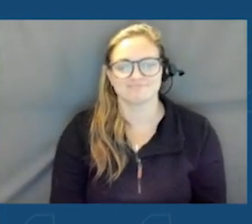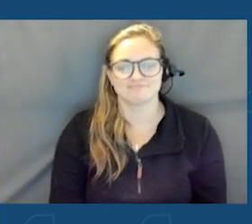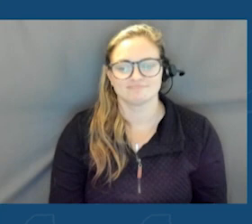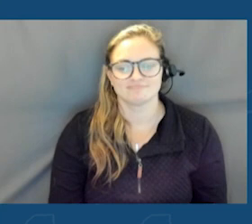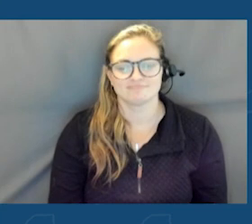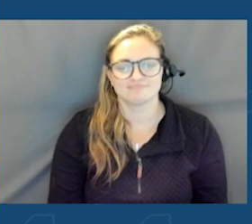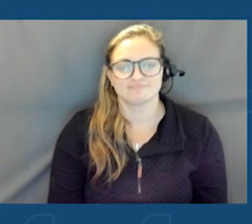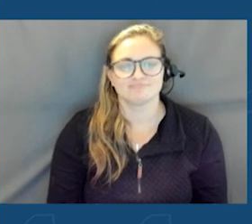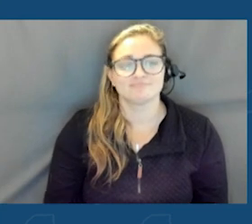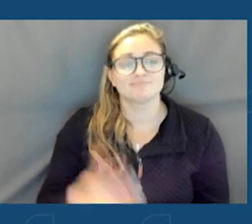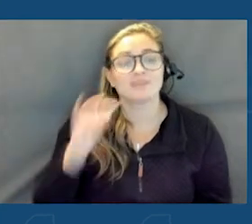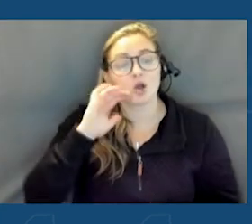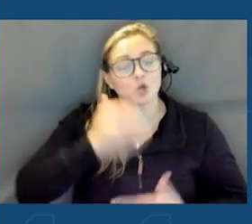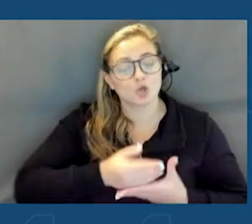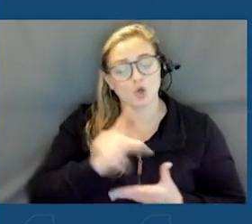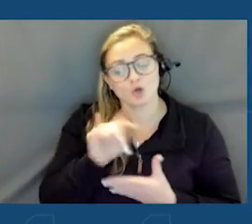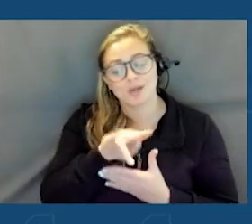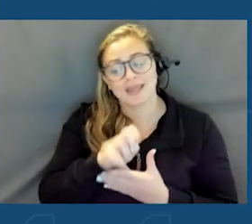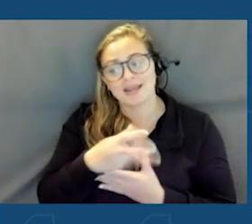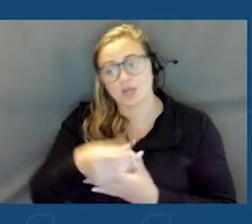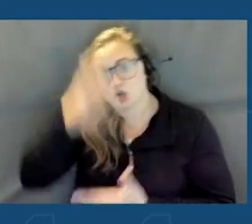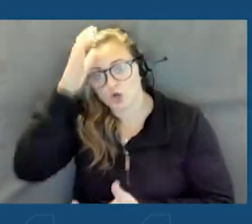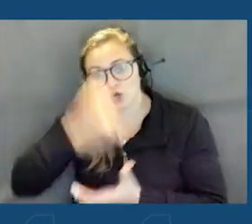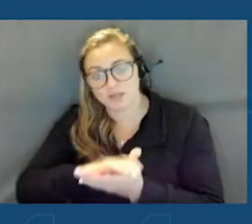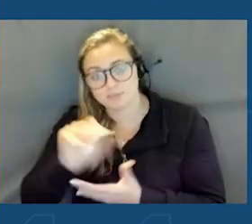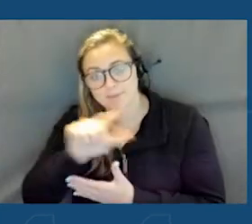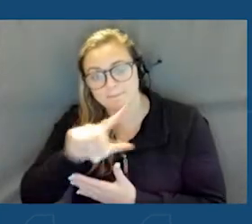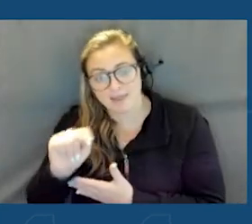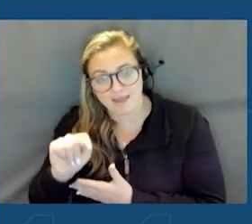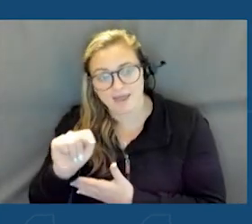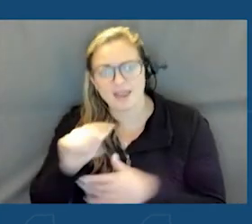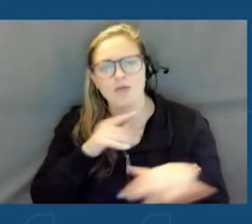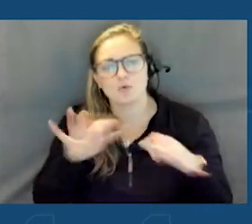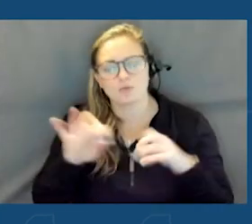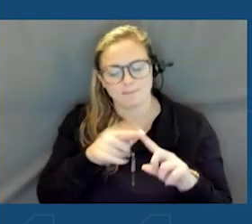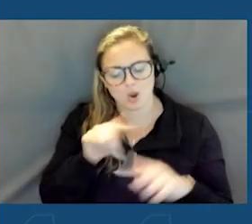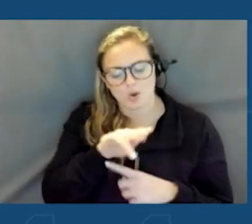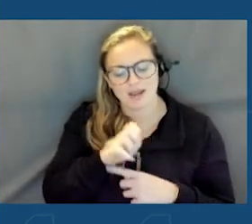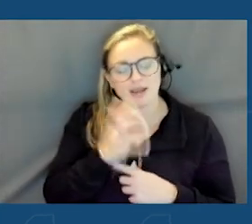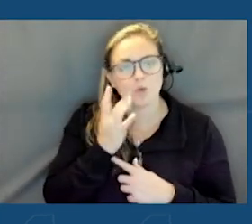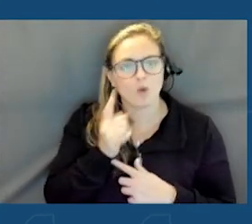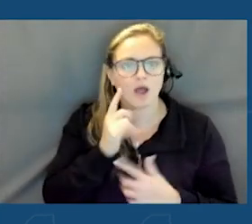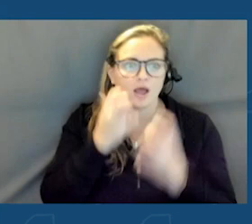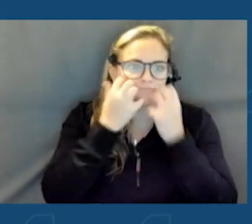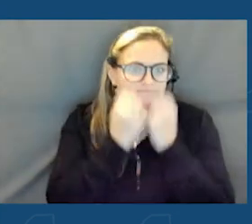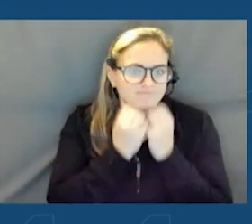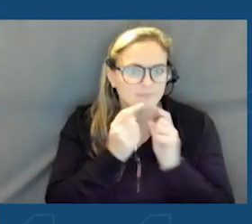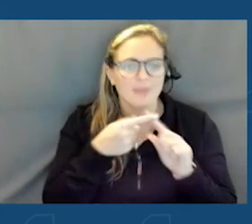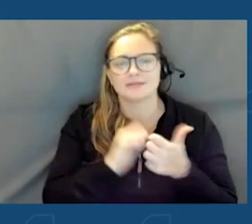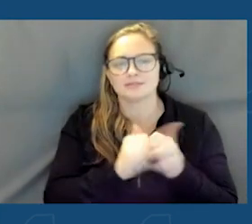Our daughter, Katie, and her husband, Matt, are joined us, and I'll tell you a little bit about Katie and why I'm so passionate about this sport.